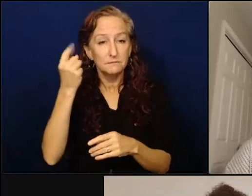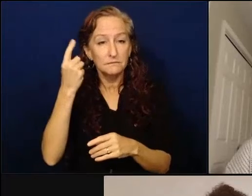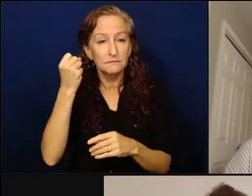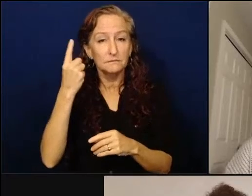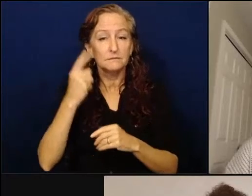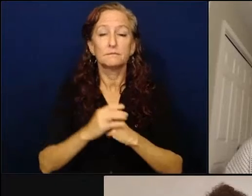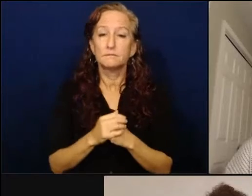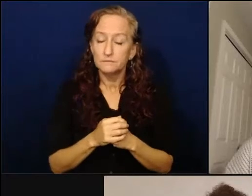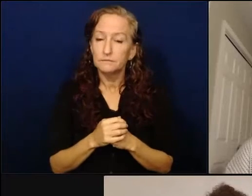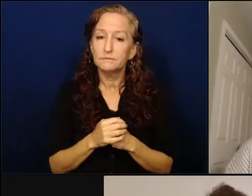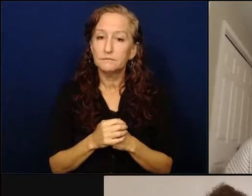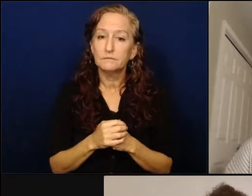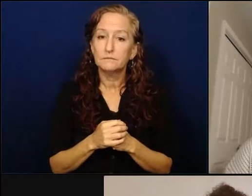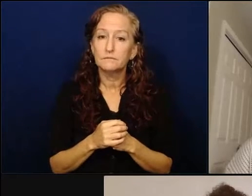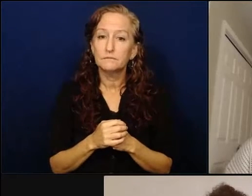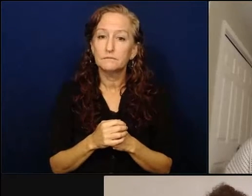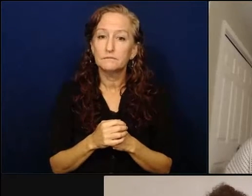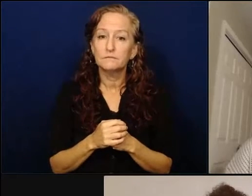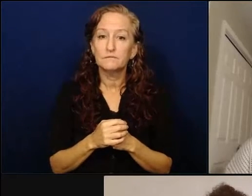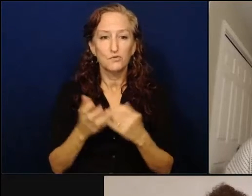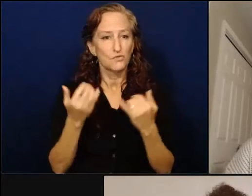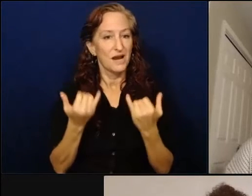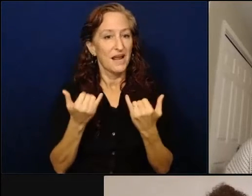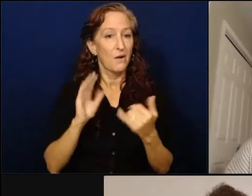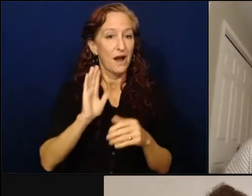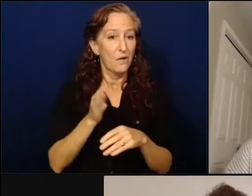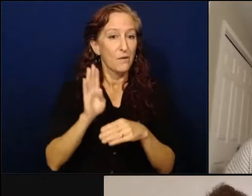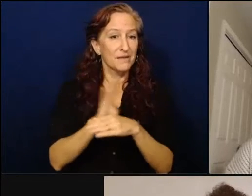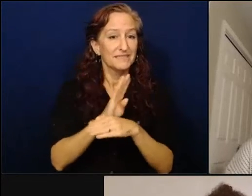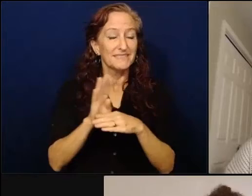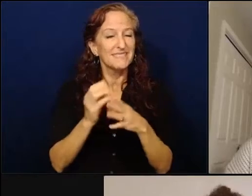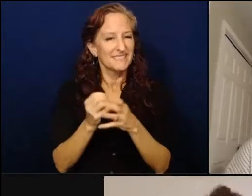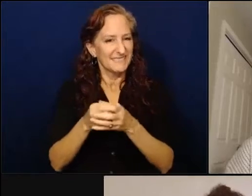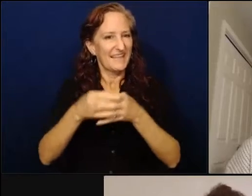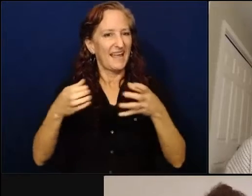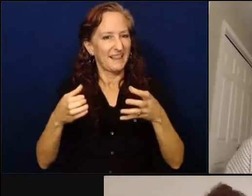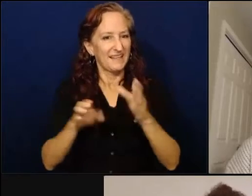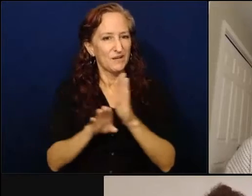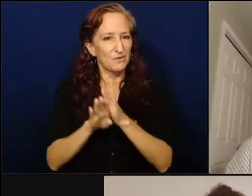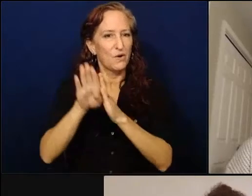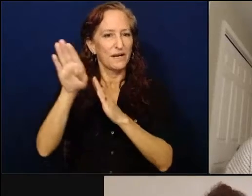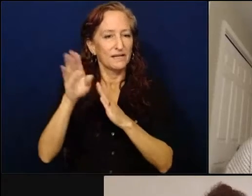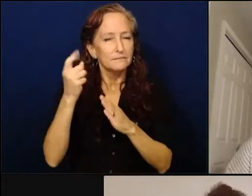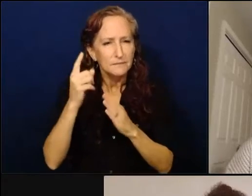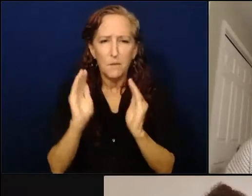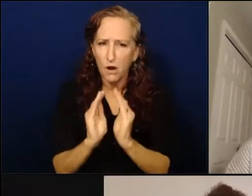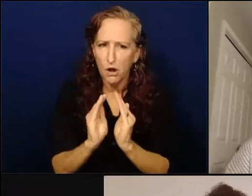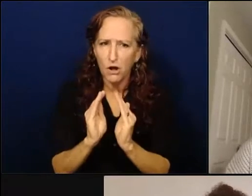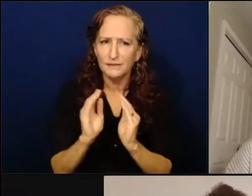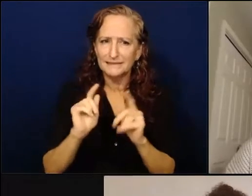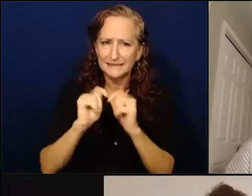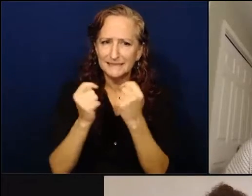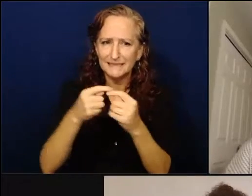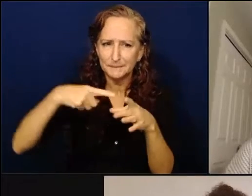we're in this stage where it's about scaling and growing, and we are a small team,